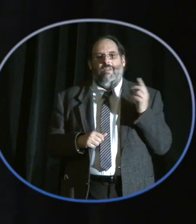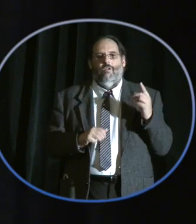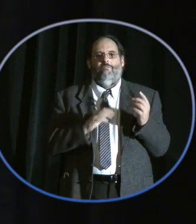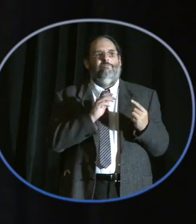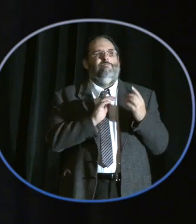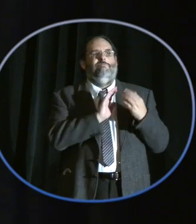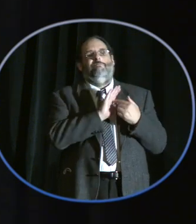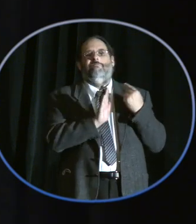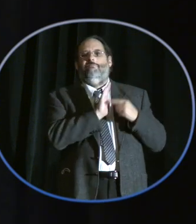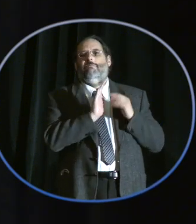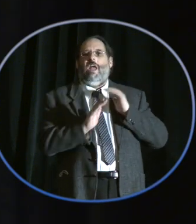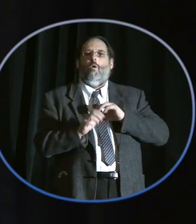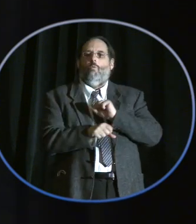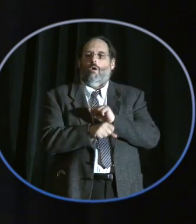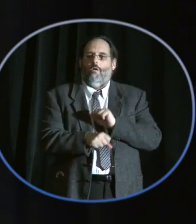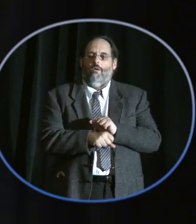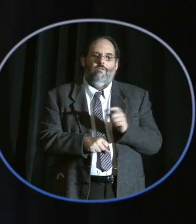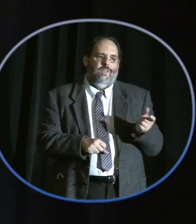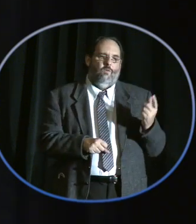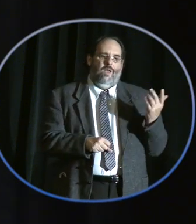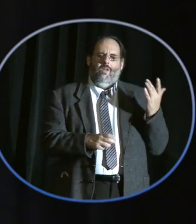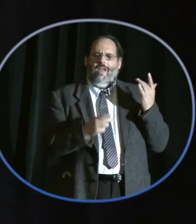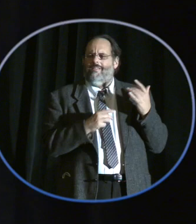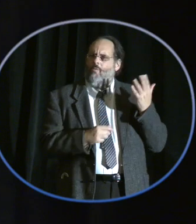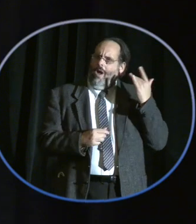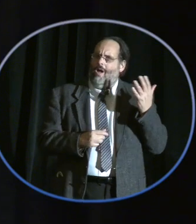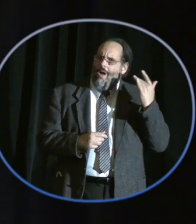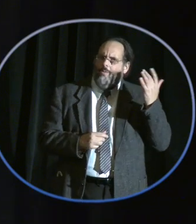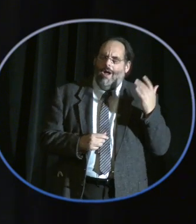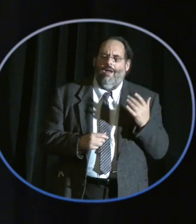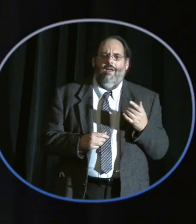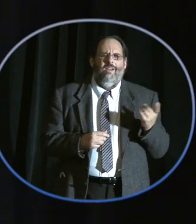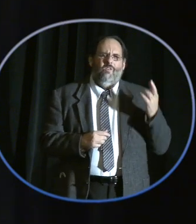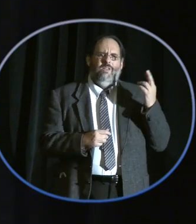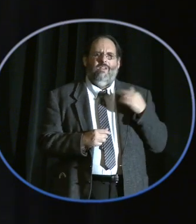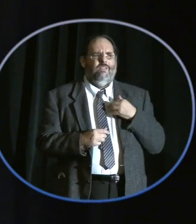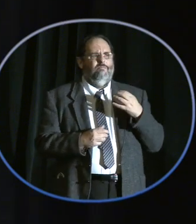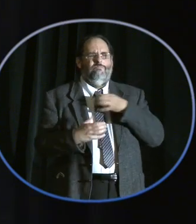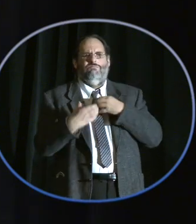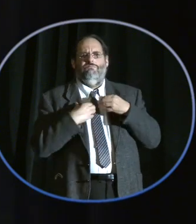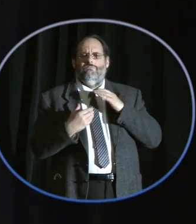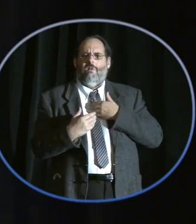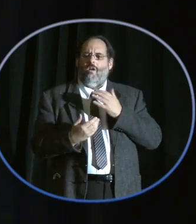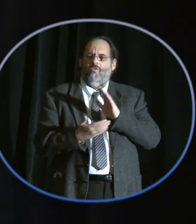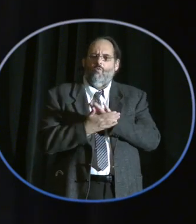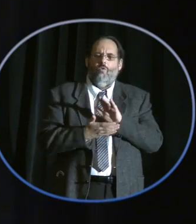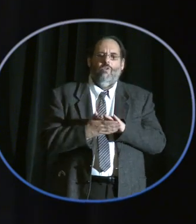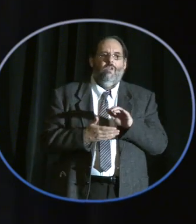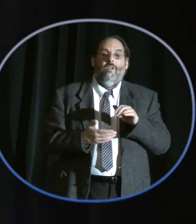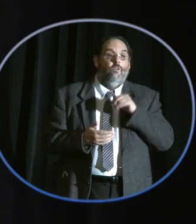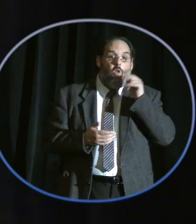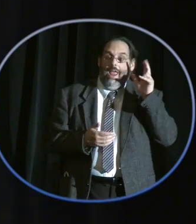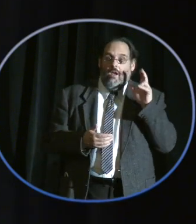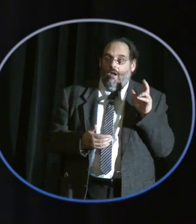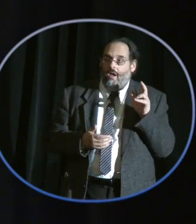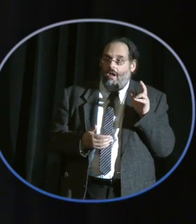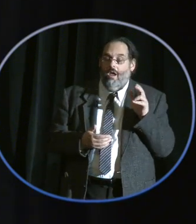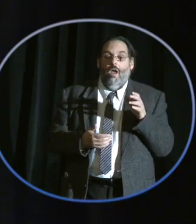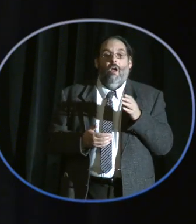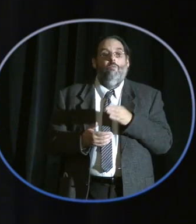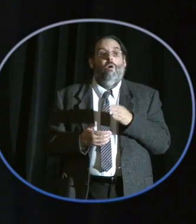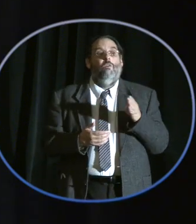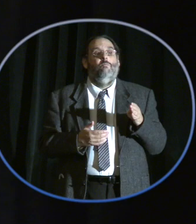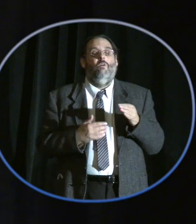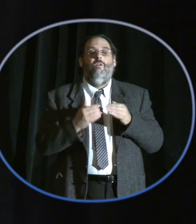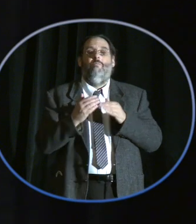attacking the work. That's why they're asking why. That's why they're attacking our schools. That's why you don't hear that